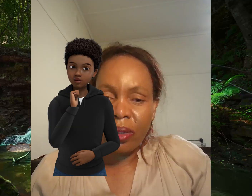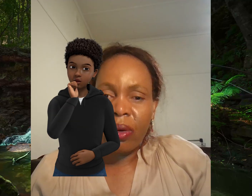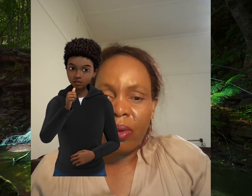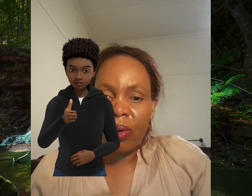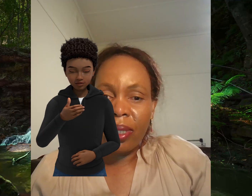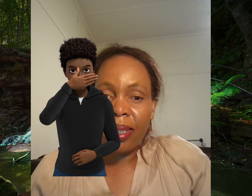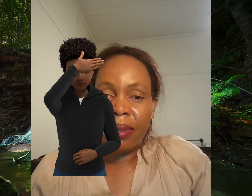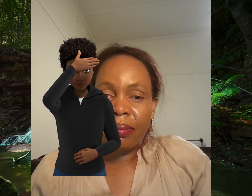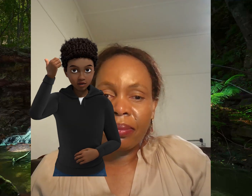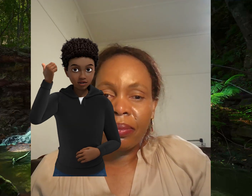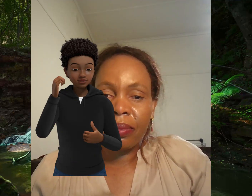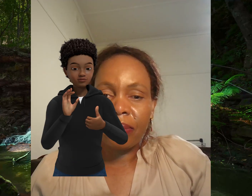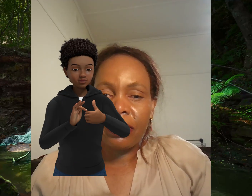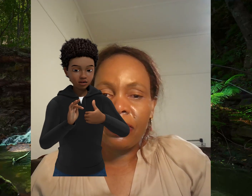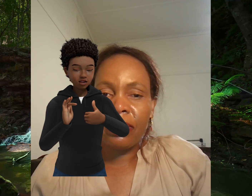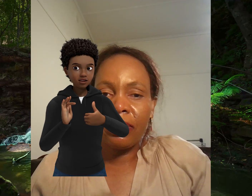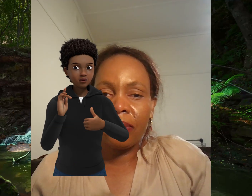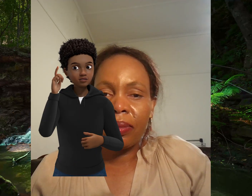what is going on here.